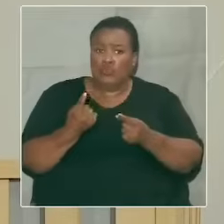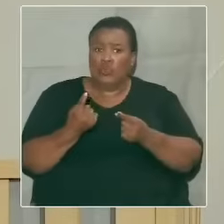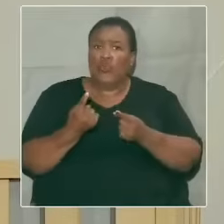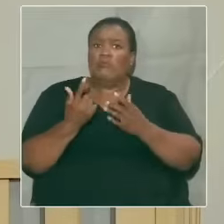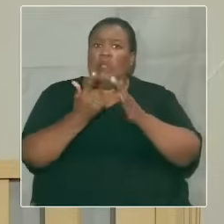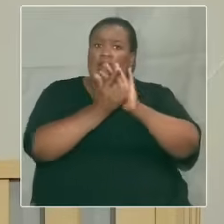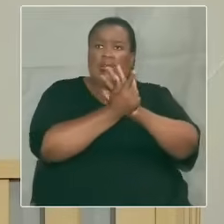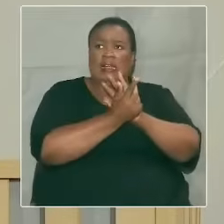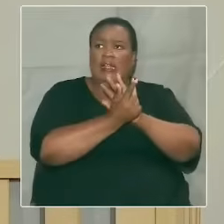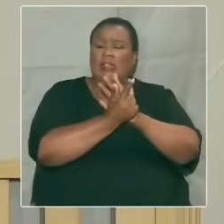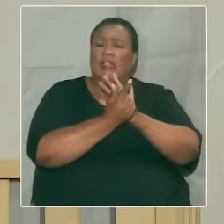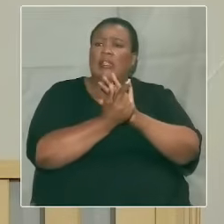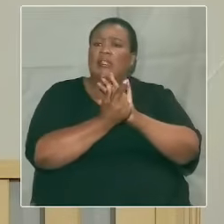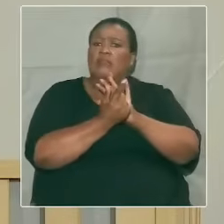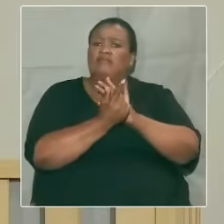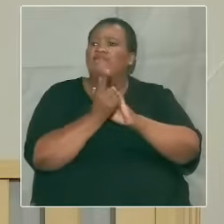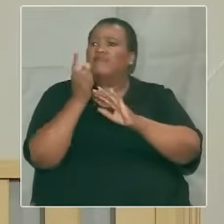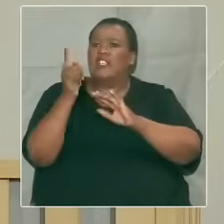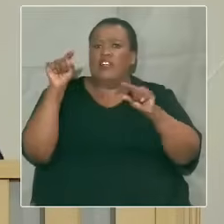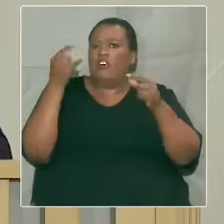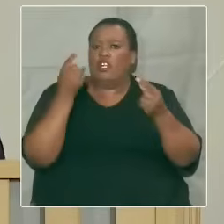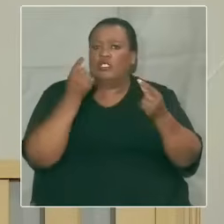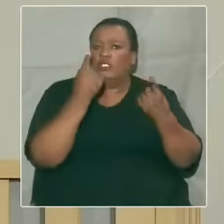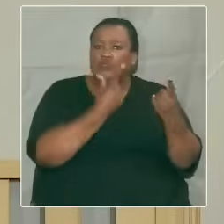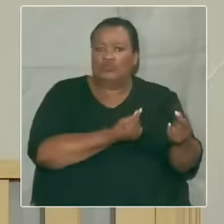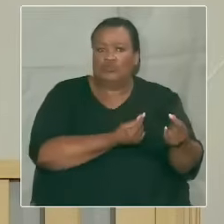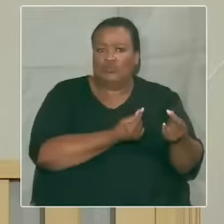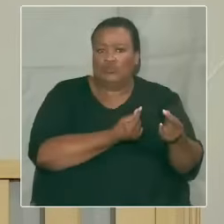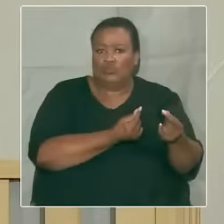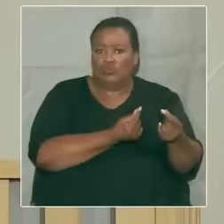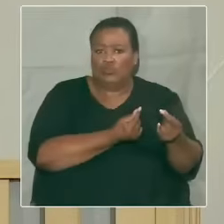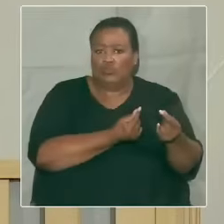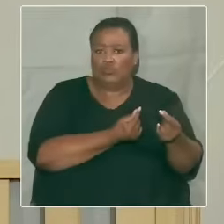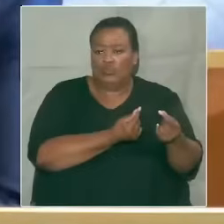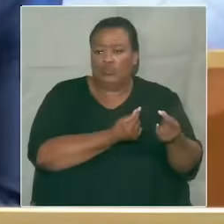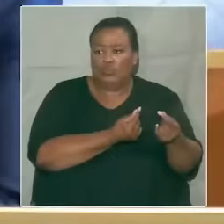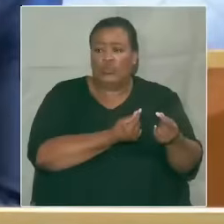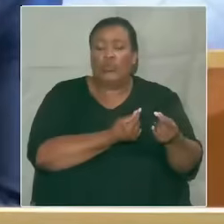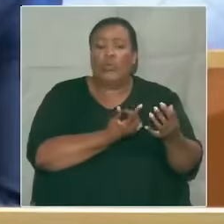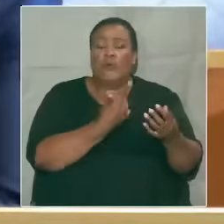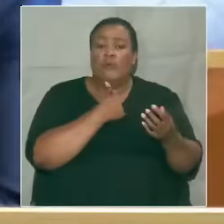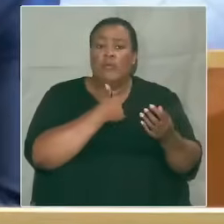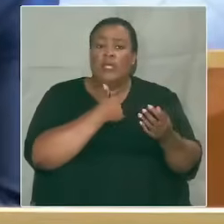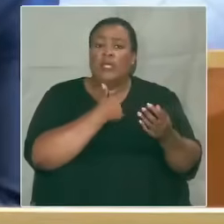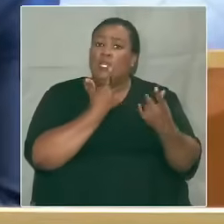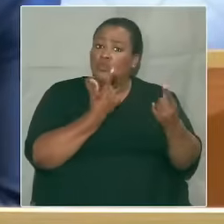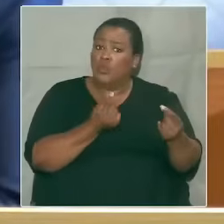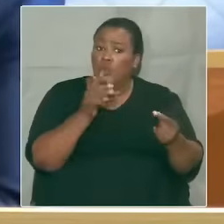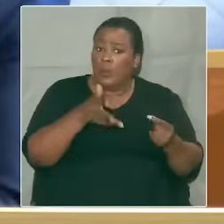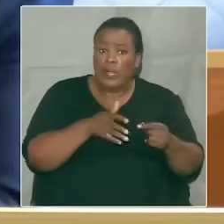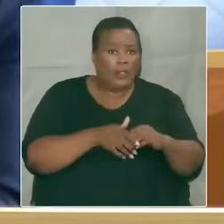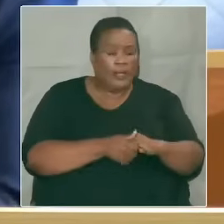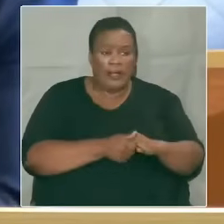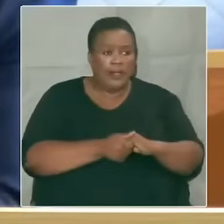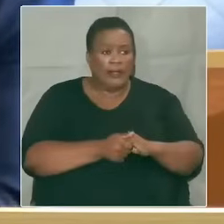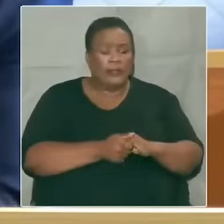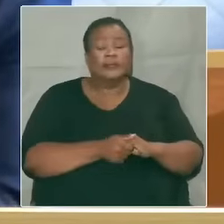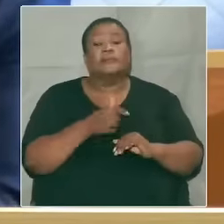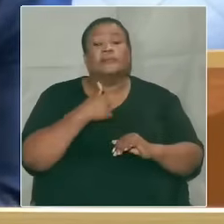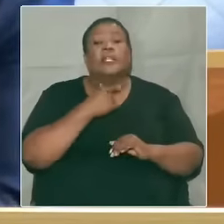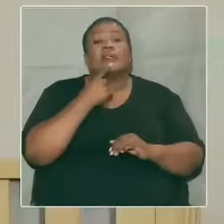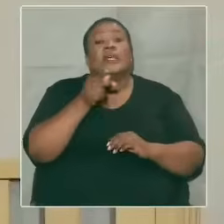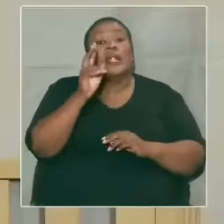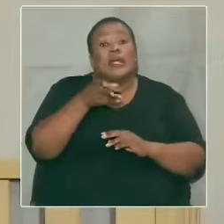that it's clear-cut is not his, then I will not obey it. I will not do it. I said so right at the beginning. Yes, I said, I will not do it. If